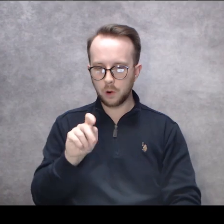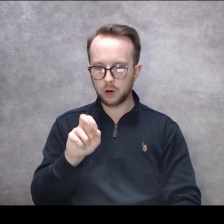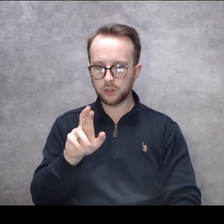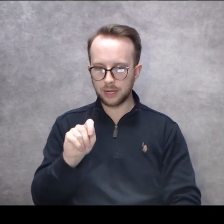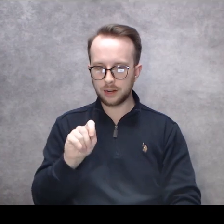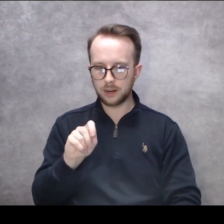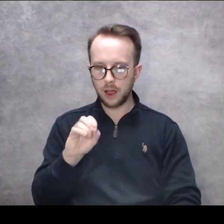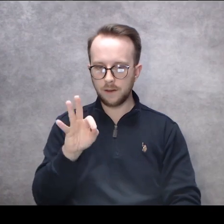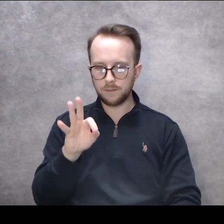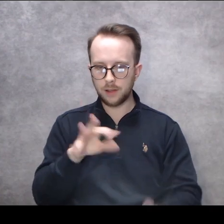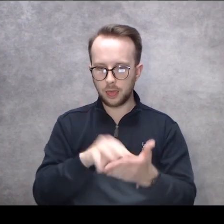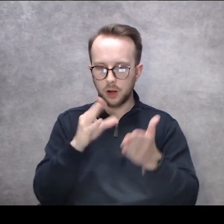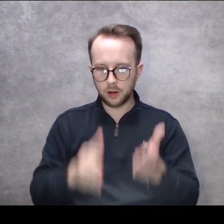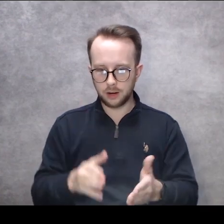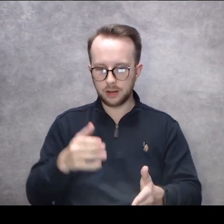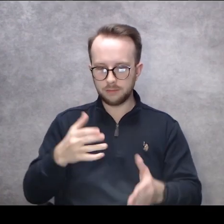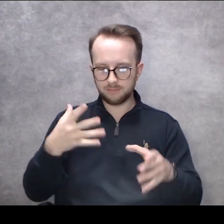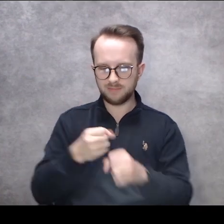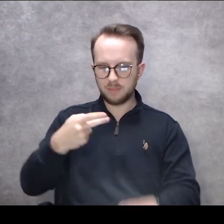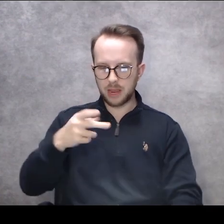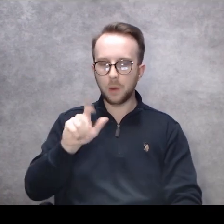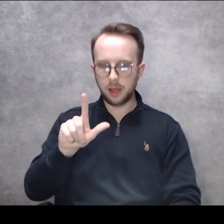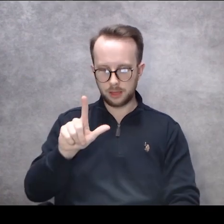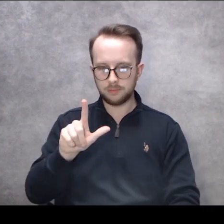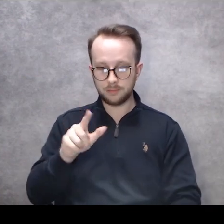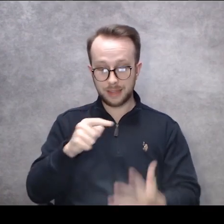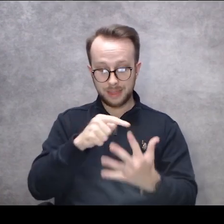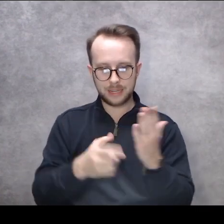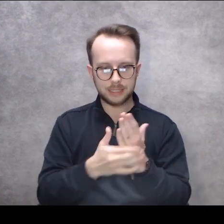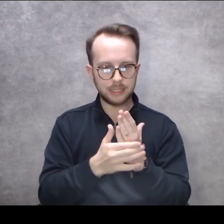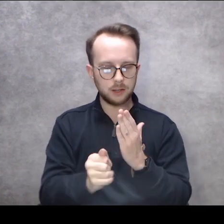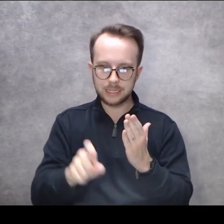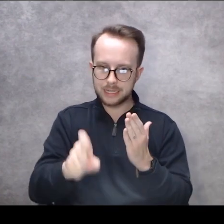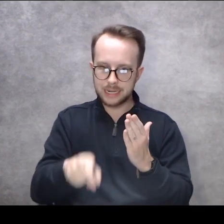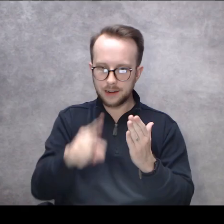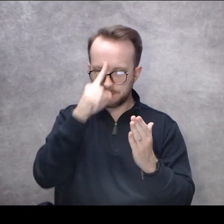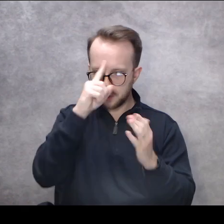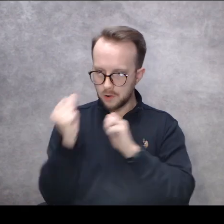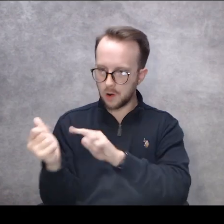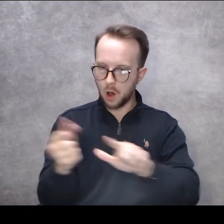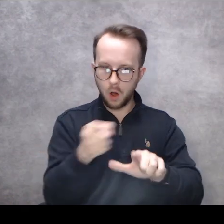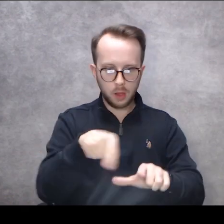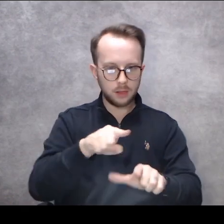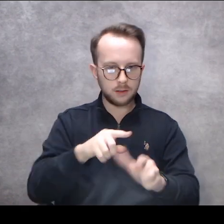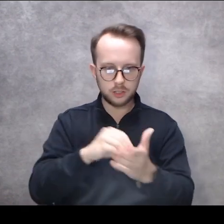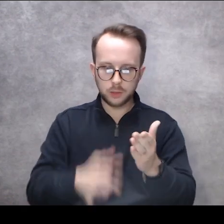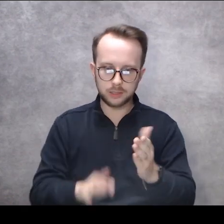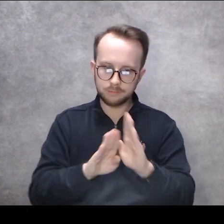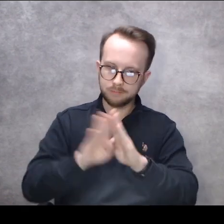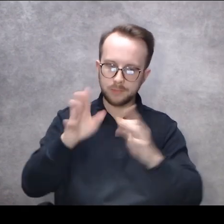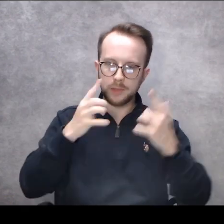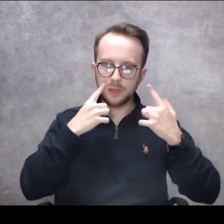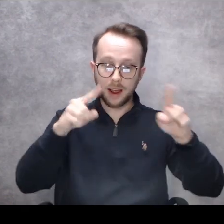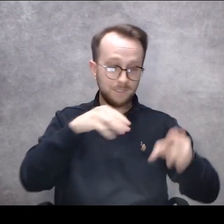or POL. These skills are needed for all students to thrive, both inside and outside the